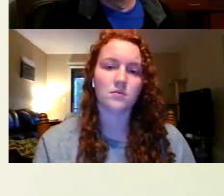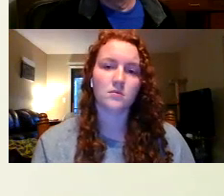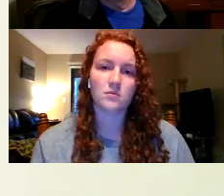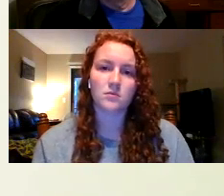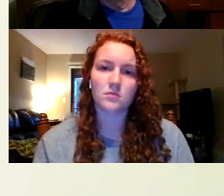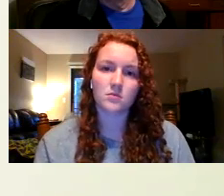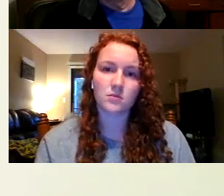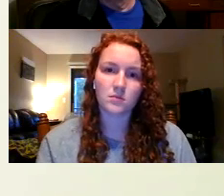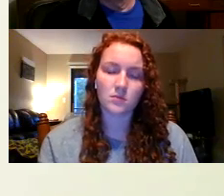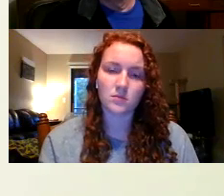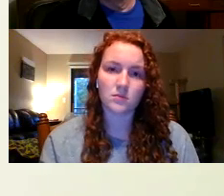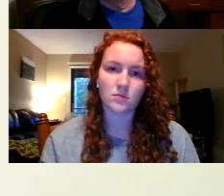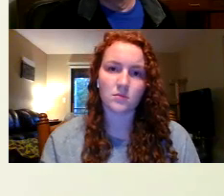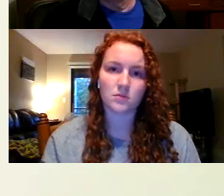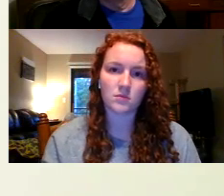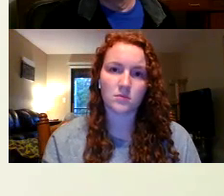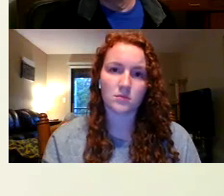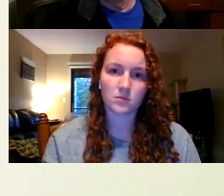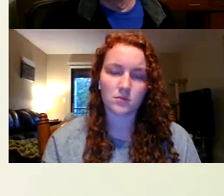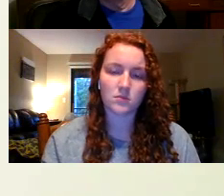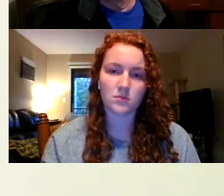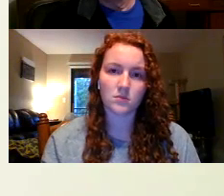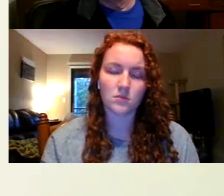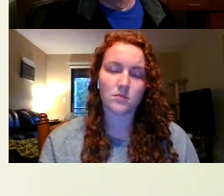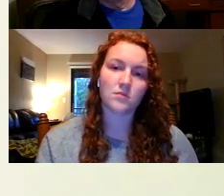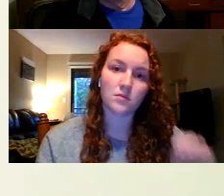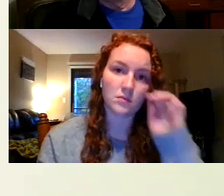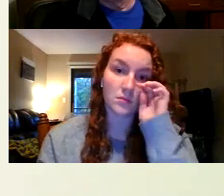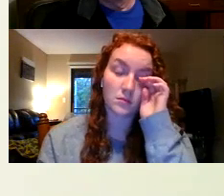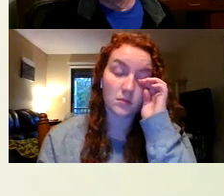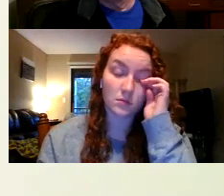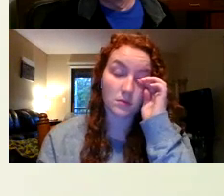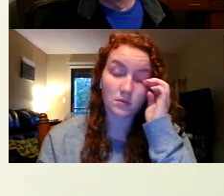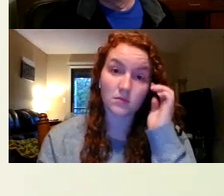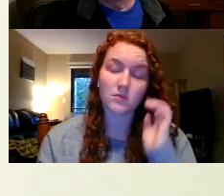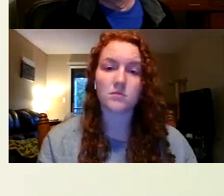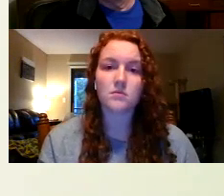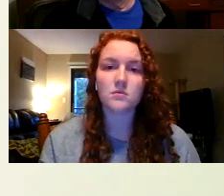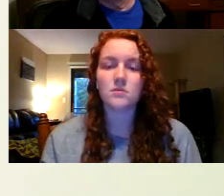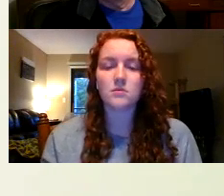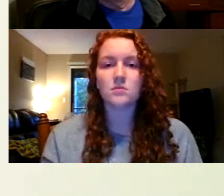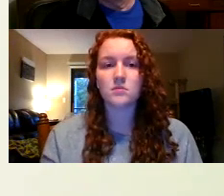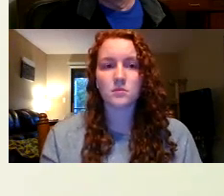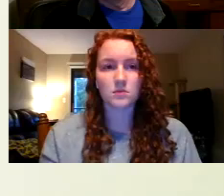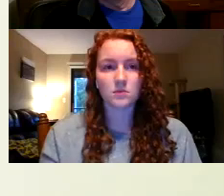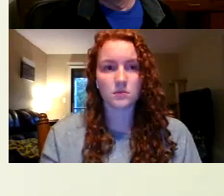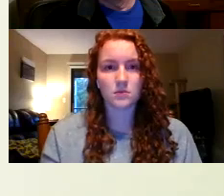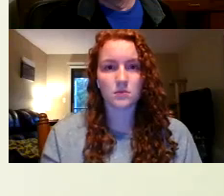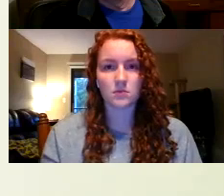virus outbreak, coronavirus, so we increase like